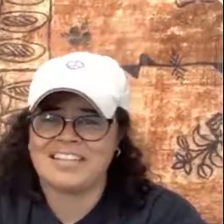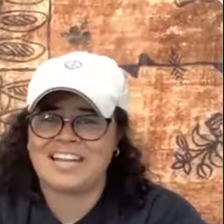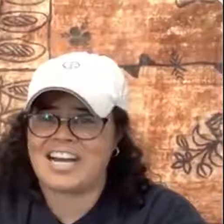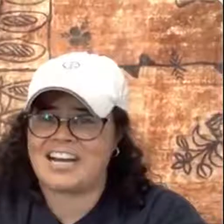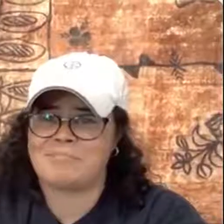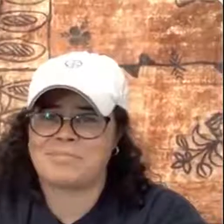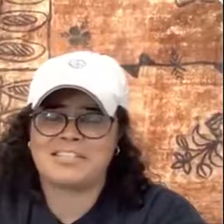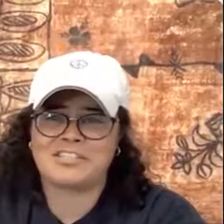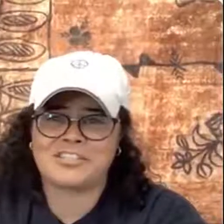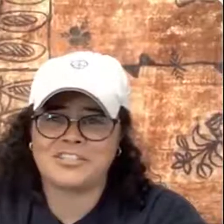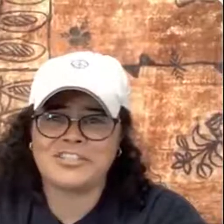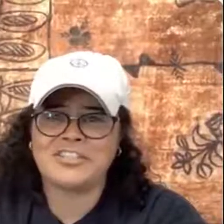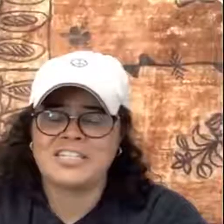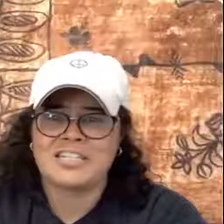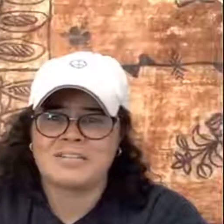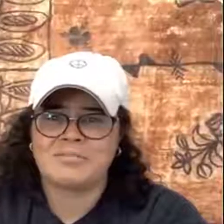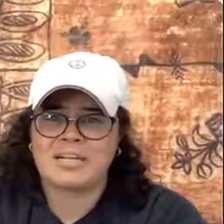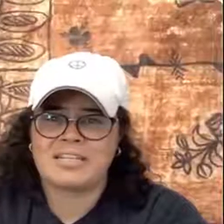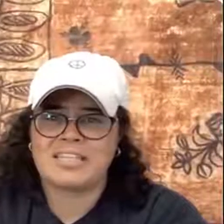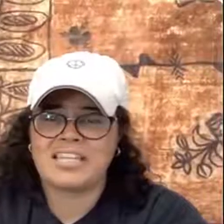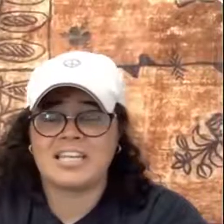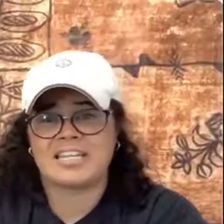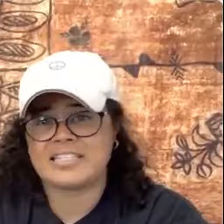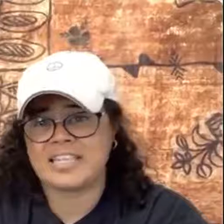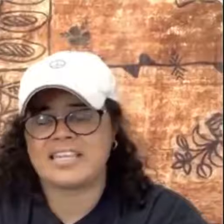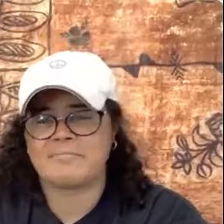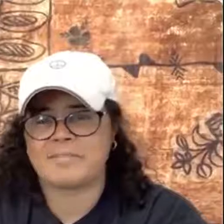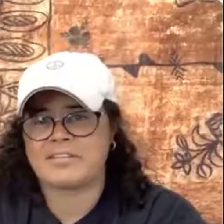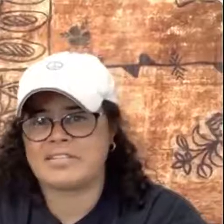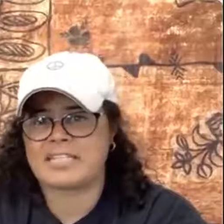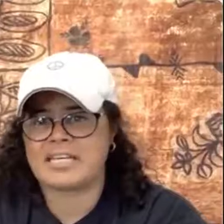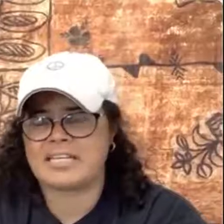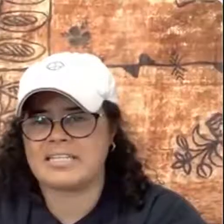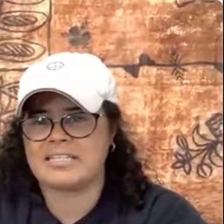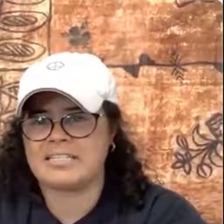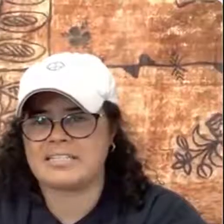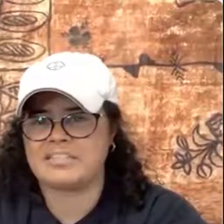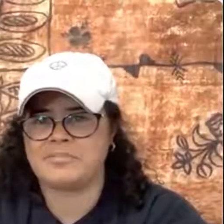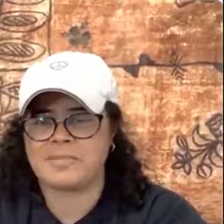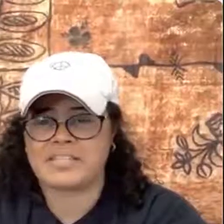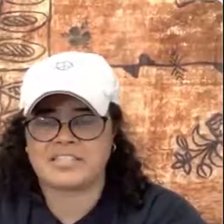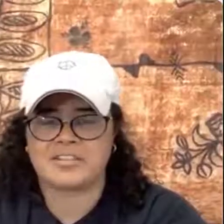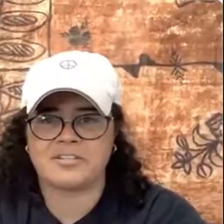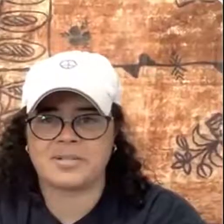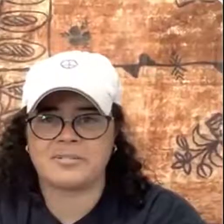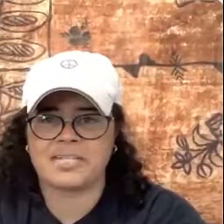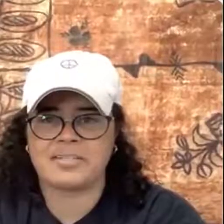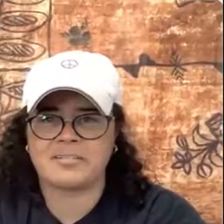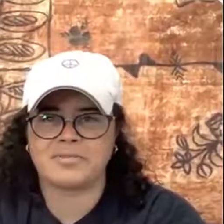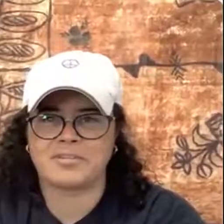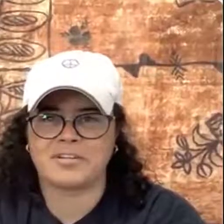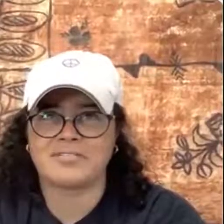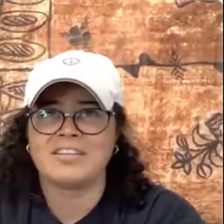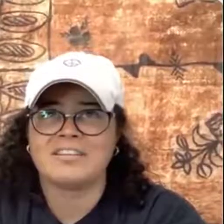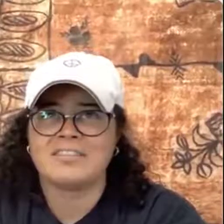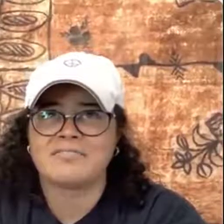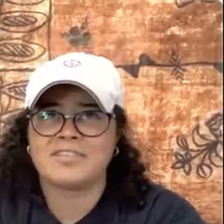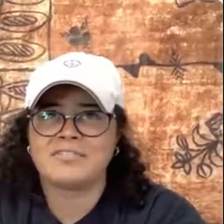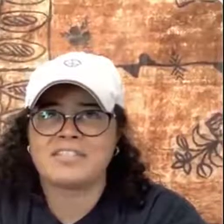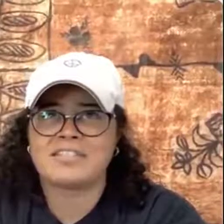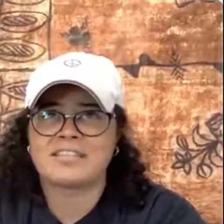vaccine, please do. And I say that because in New Mexico, where we live, we're